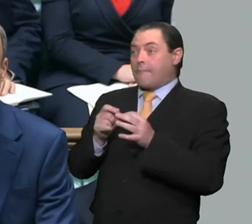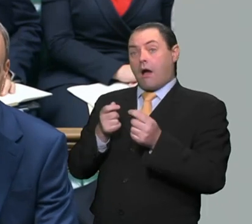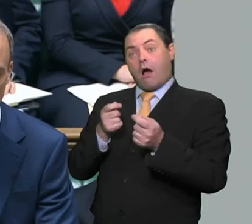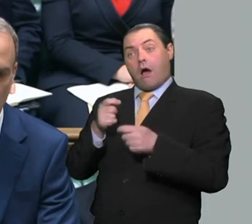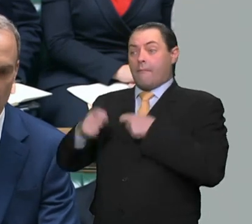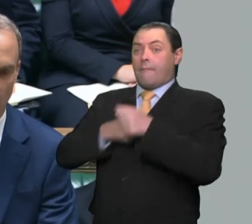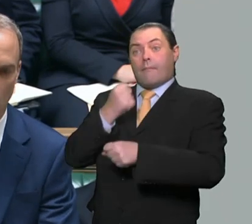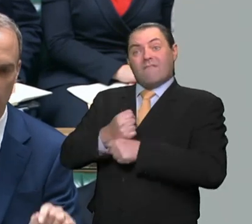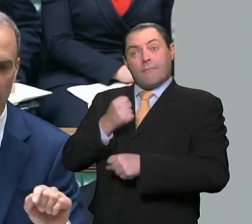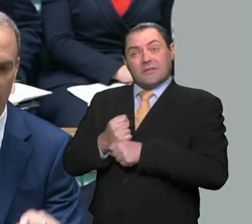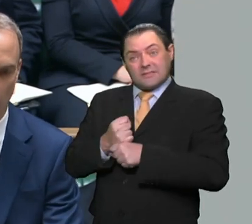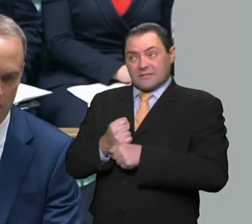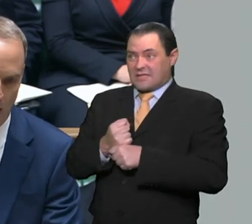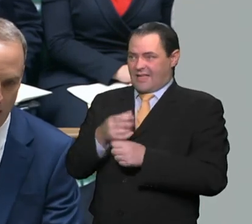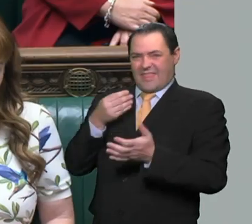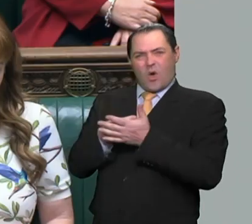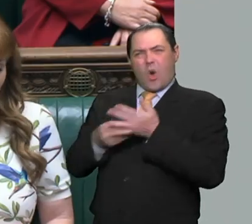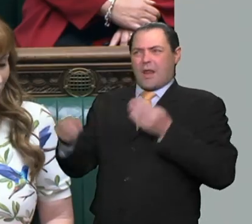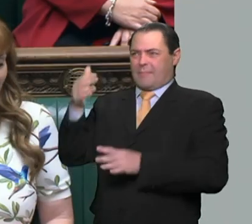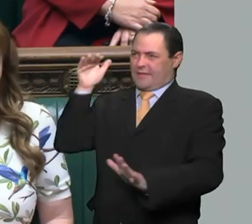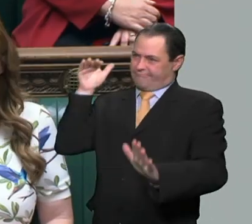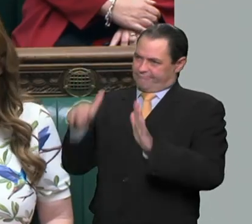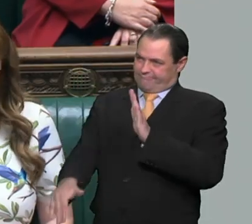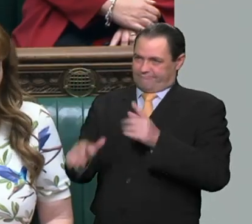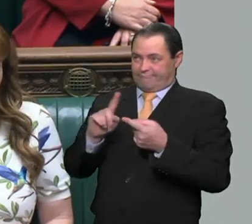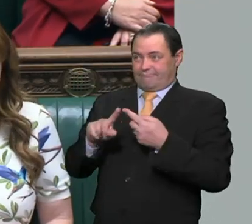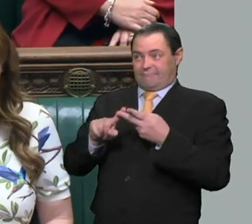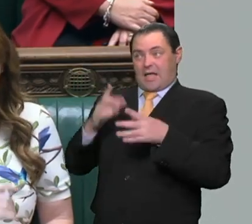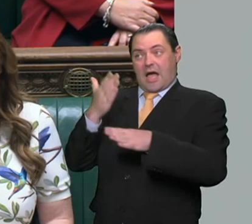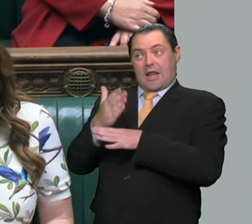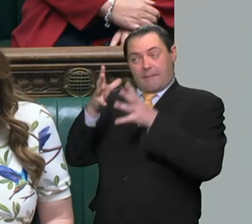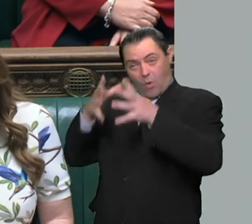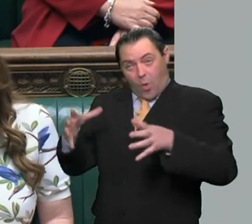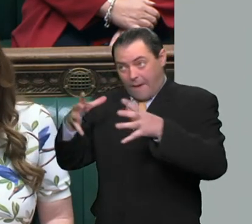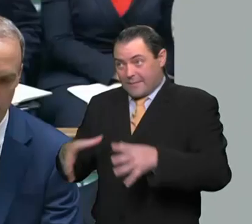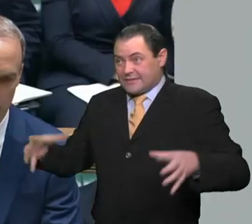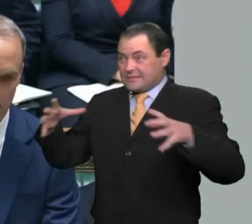into government, the economy has nosedived, unemployment has soared,